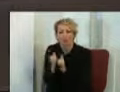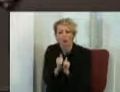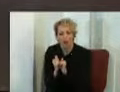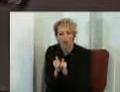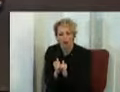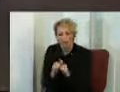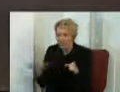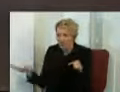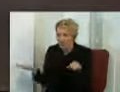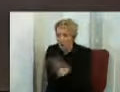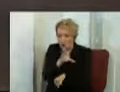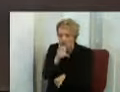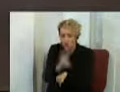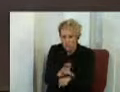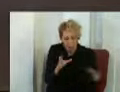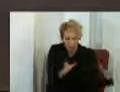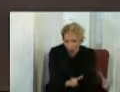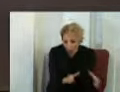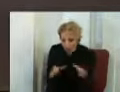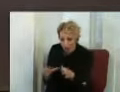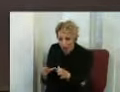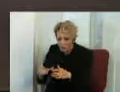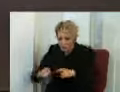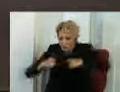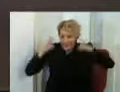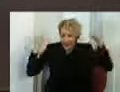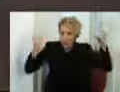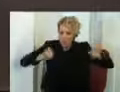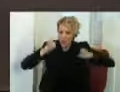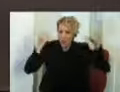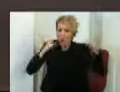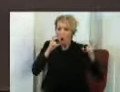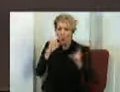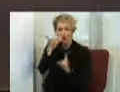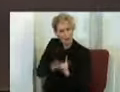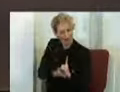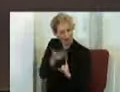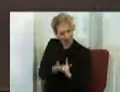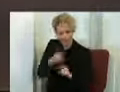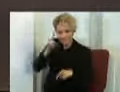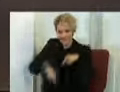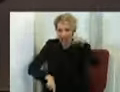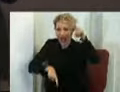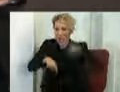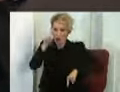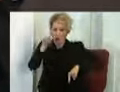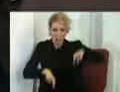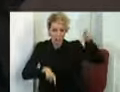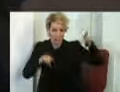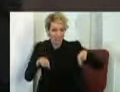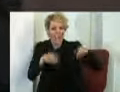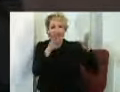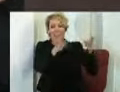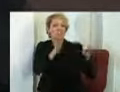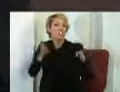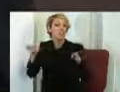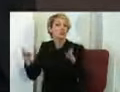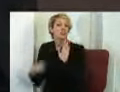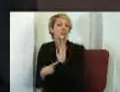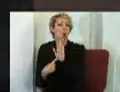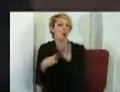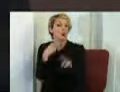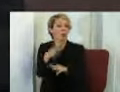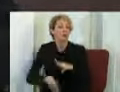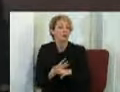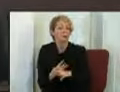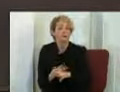the whole church celebrating who we are as God's individuals and God's divine presence in the world. And so